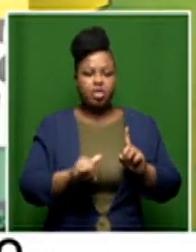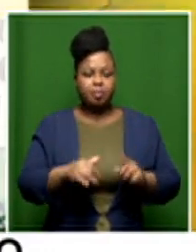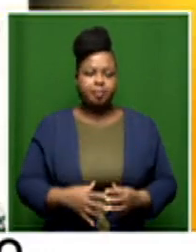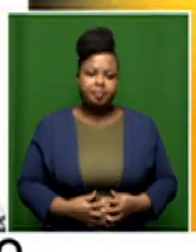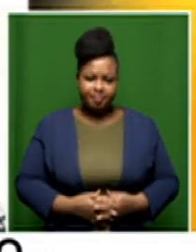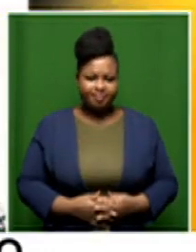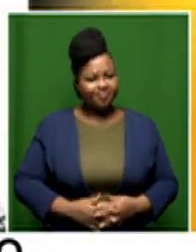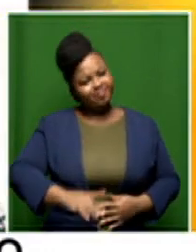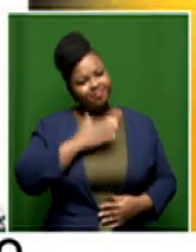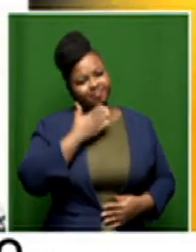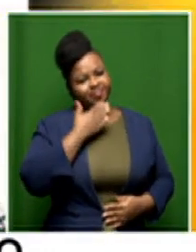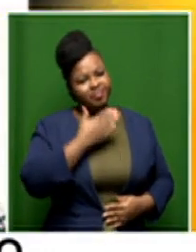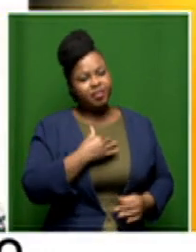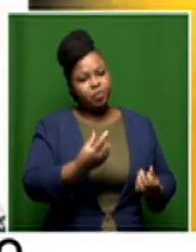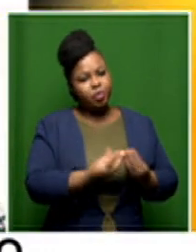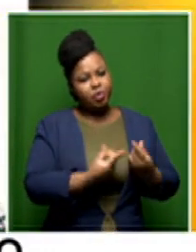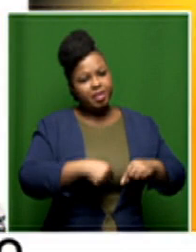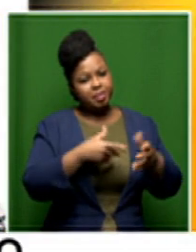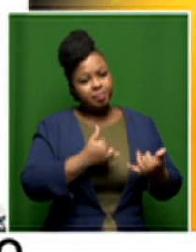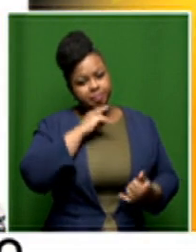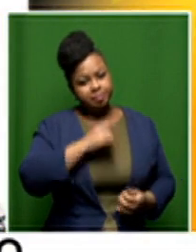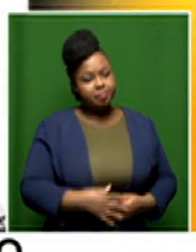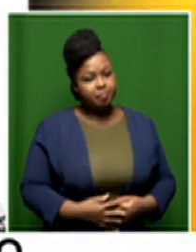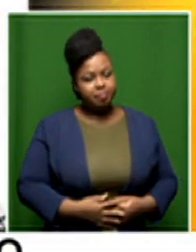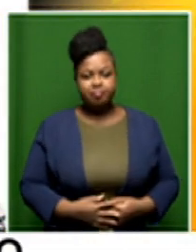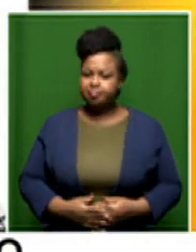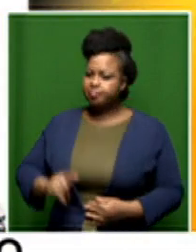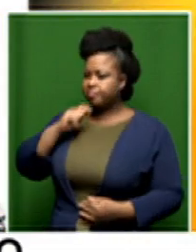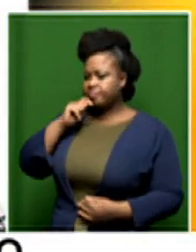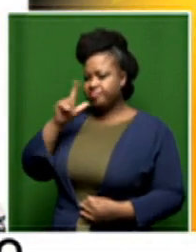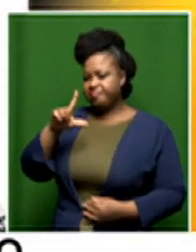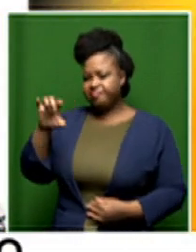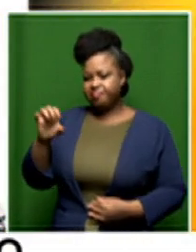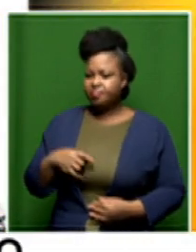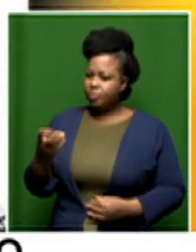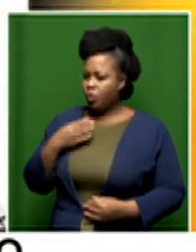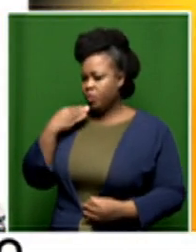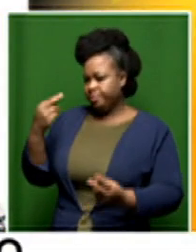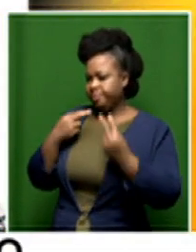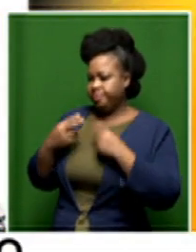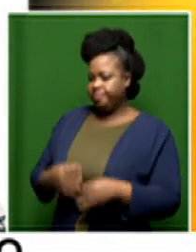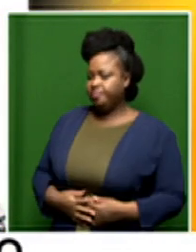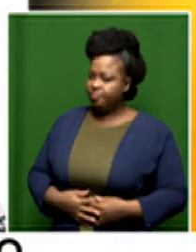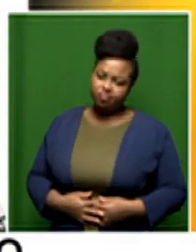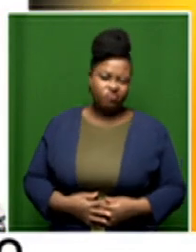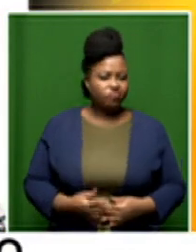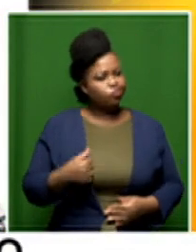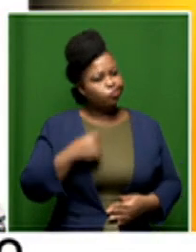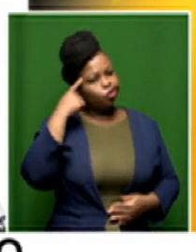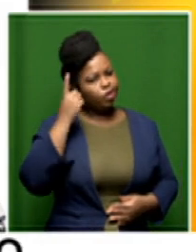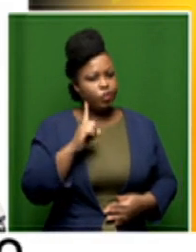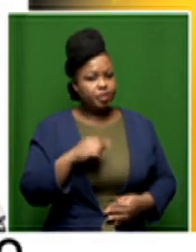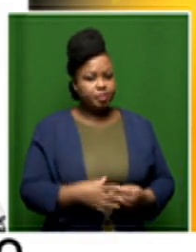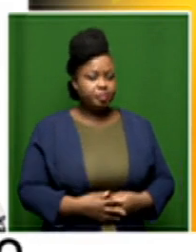Barry Hanyane. Good to have you, Prof. Thanks very much for being with us this morning. Good morning, Leanne. Good morning to your viewers. Let's get your reaction. What did you